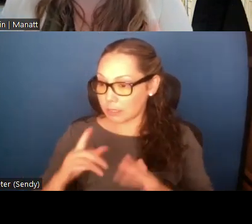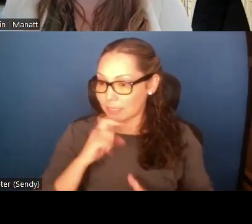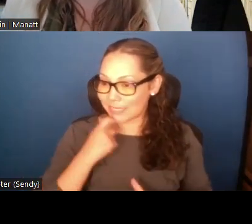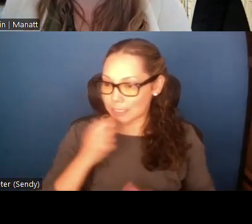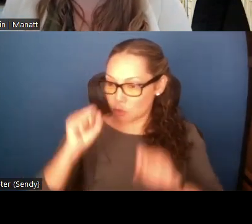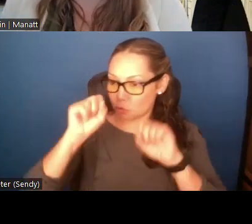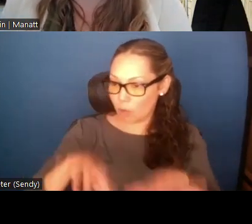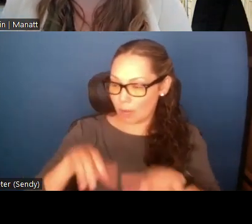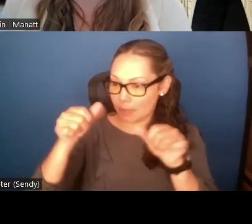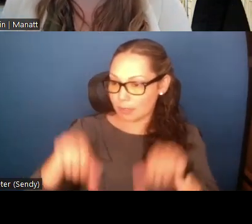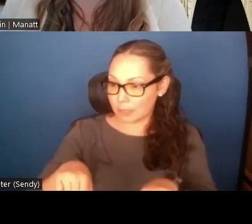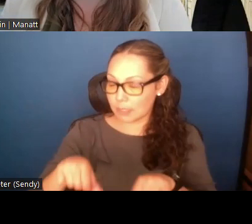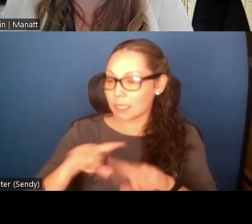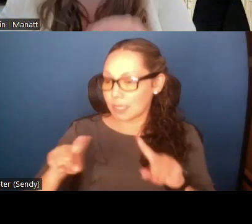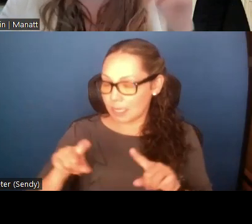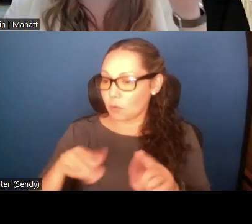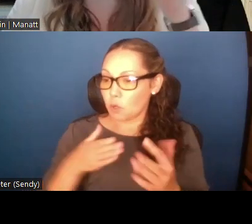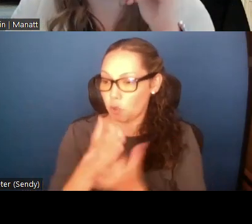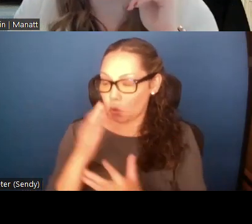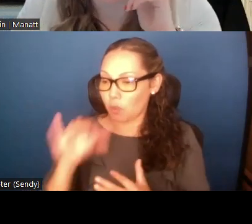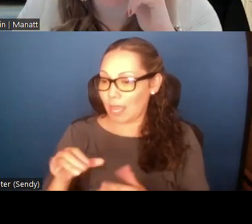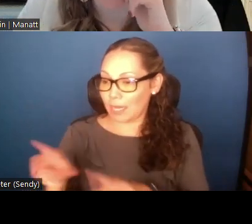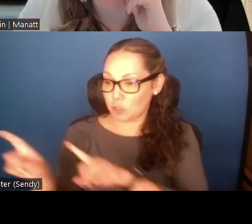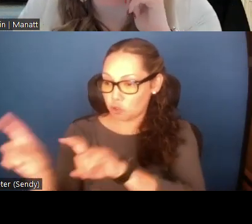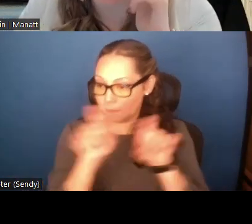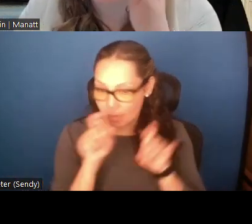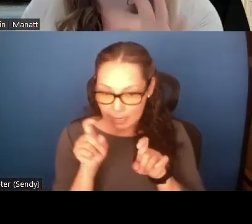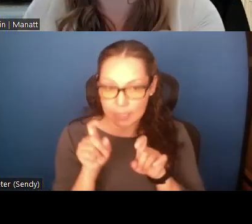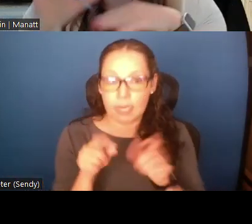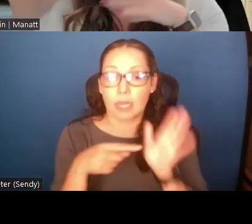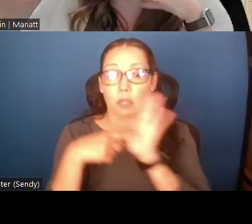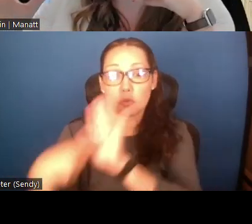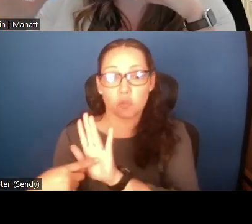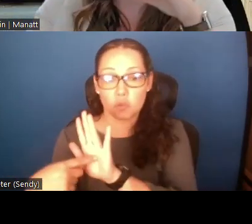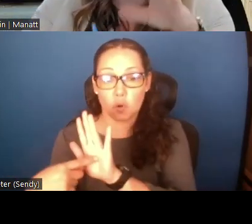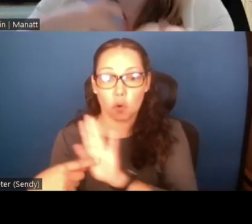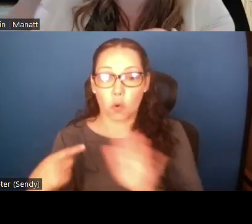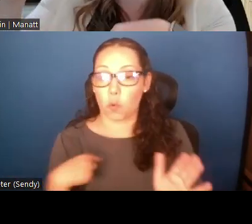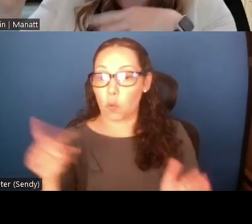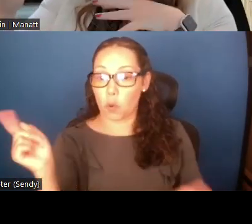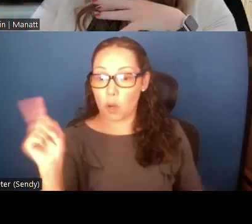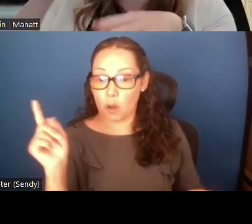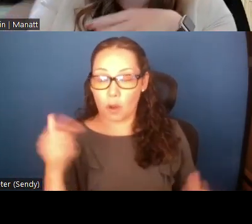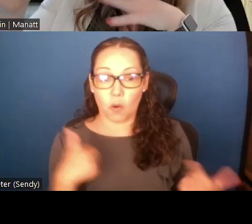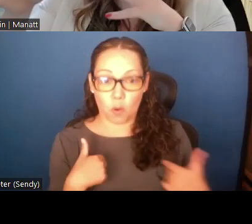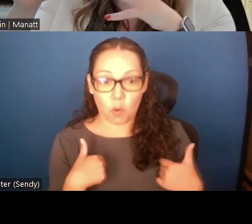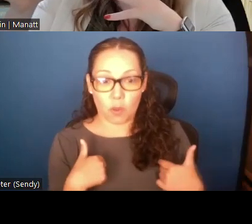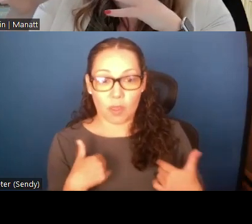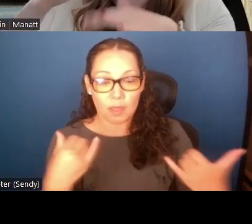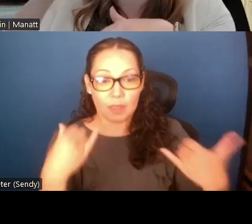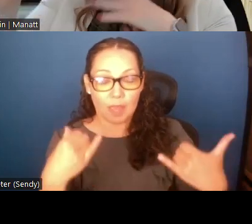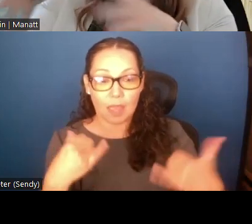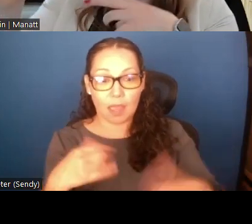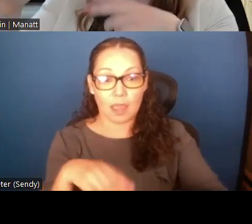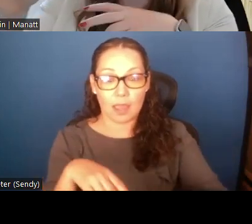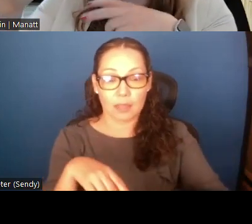and go into that survey and indicate kind of based on where we are, based on the recommendation we looked at and